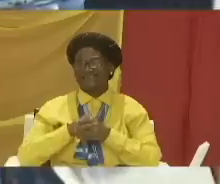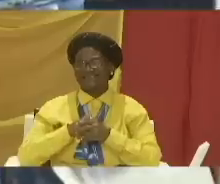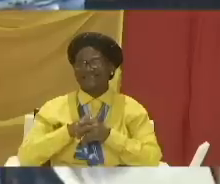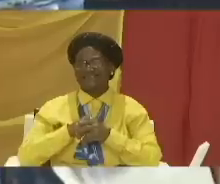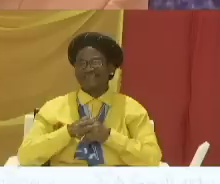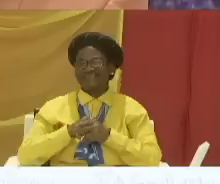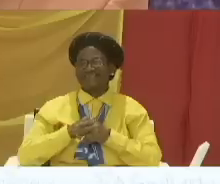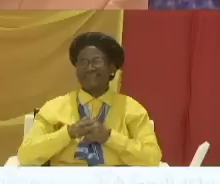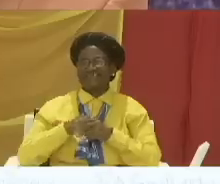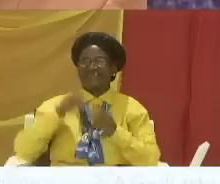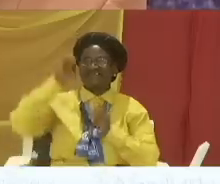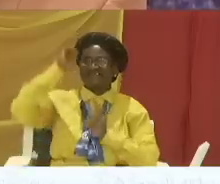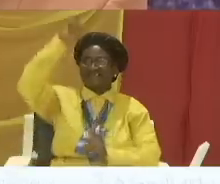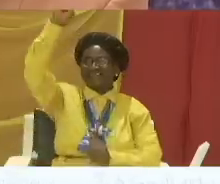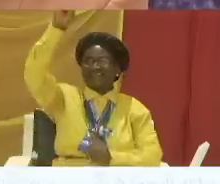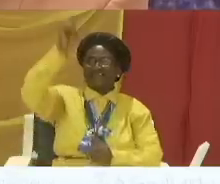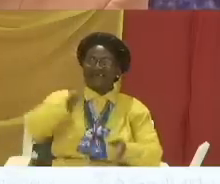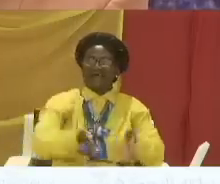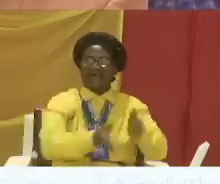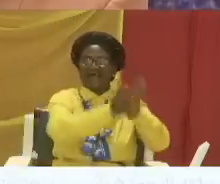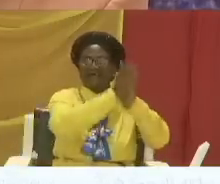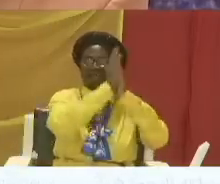They asked me to tell you,